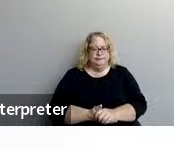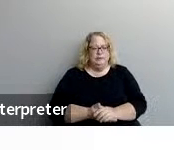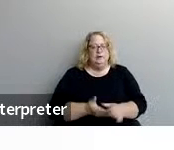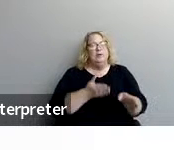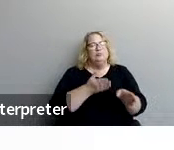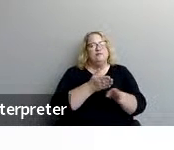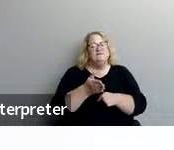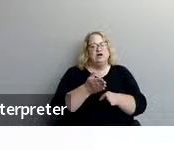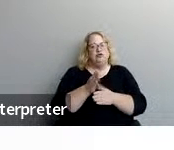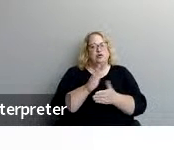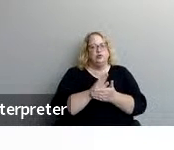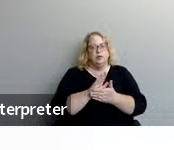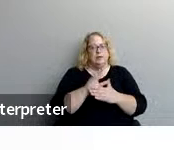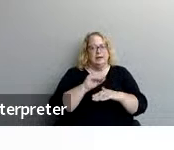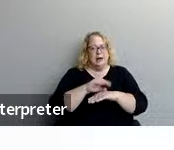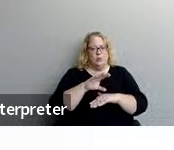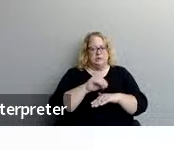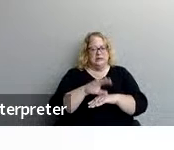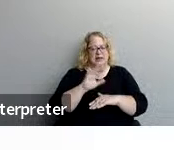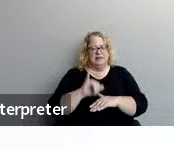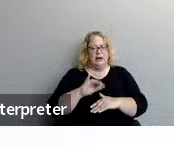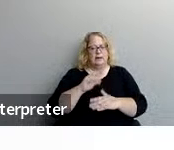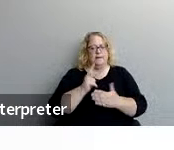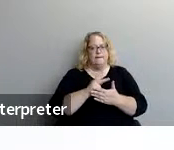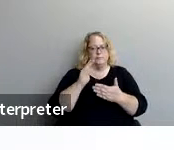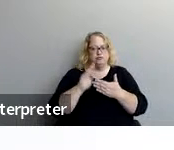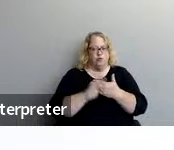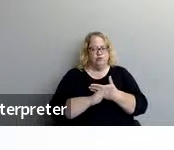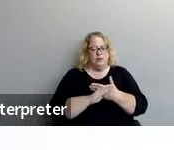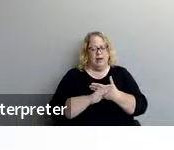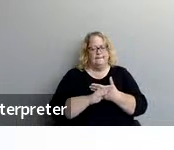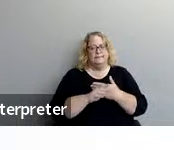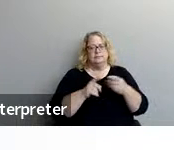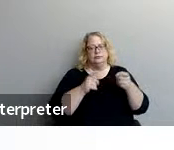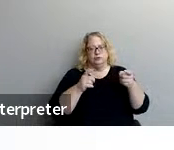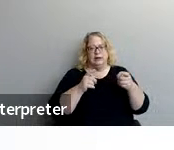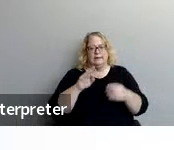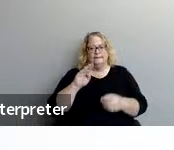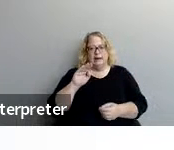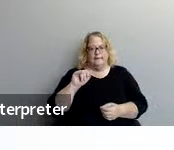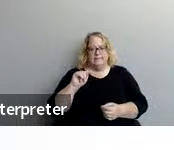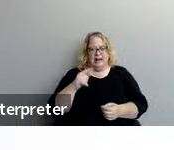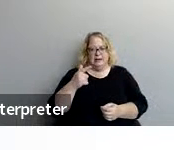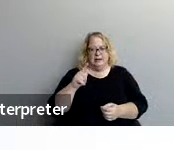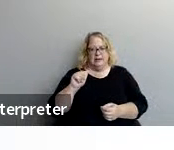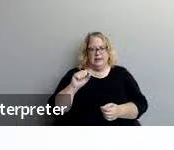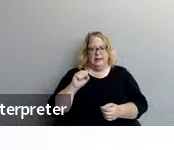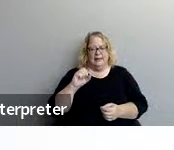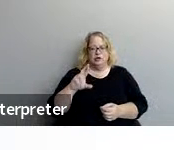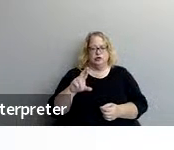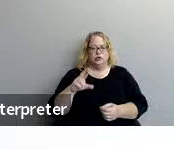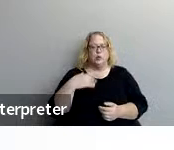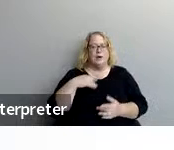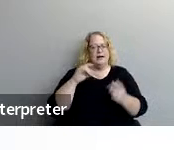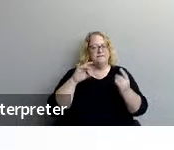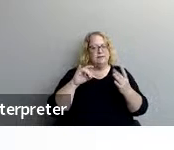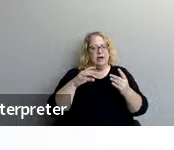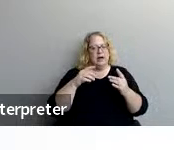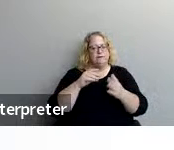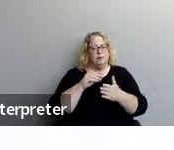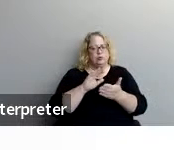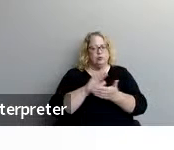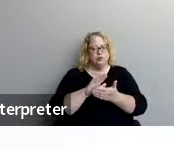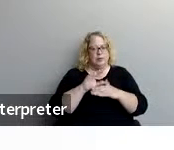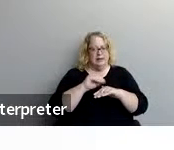Professional school counseling is another program that is overseen by Matt Glazer, so we got input from our school counselors on development of